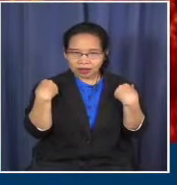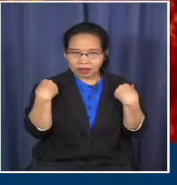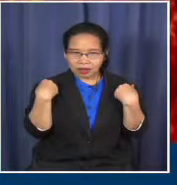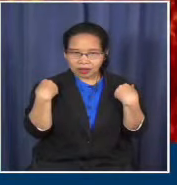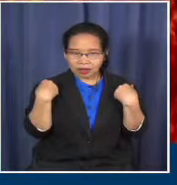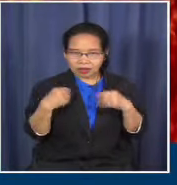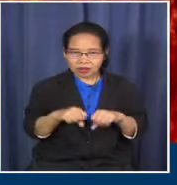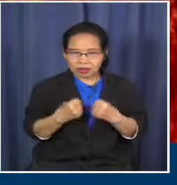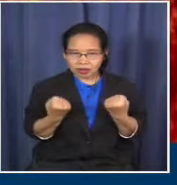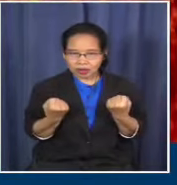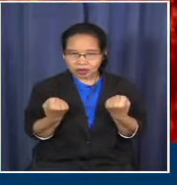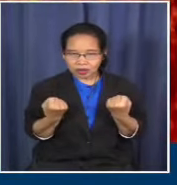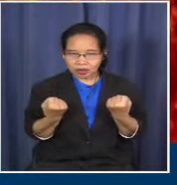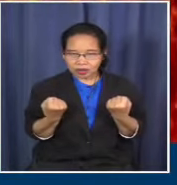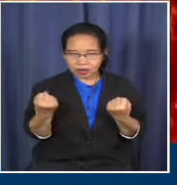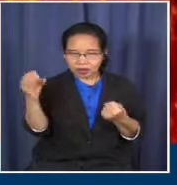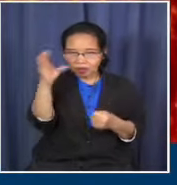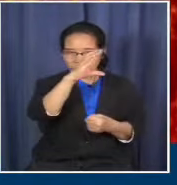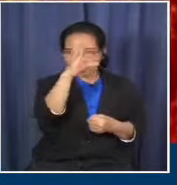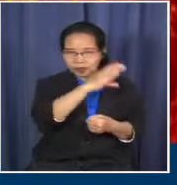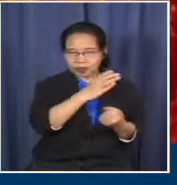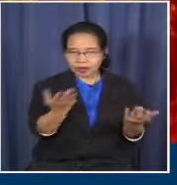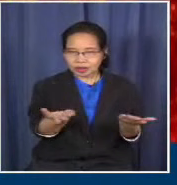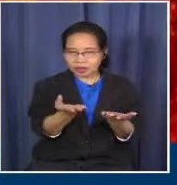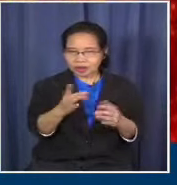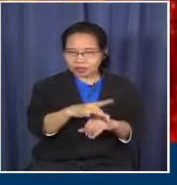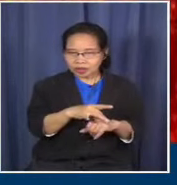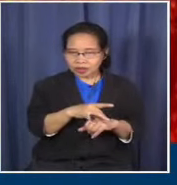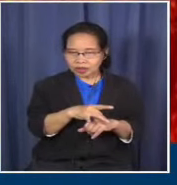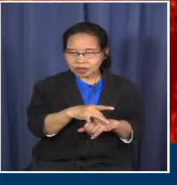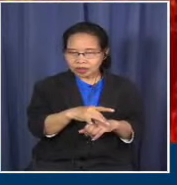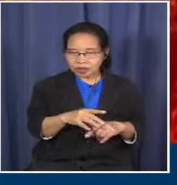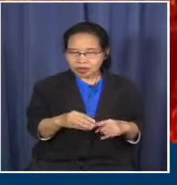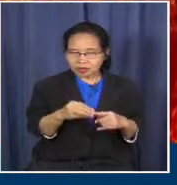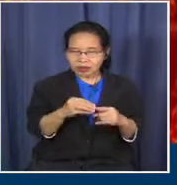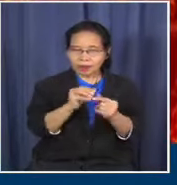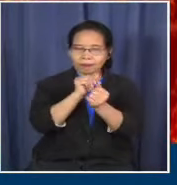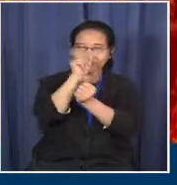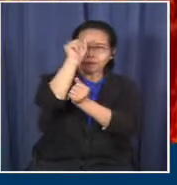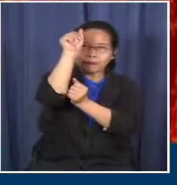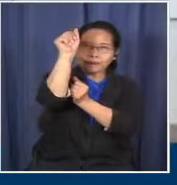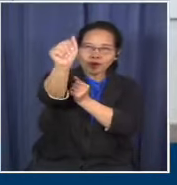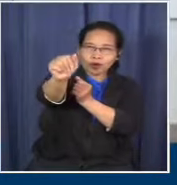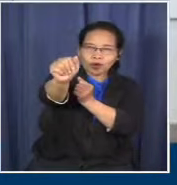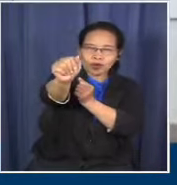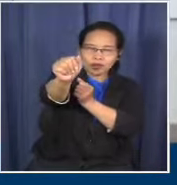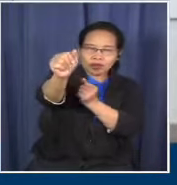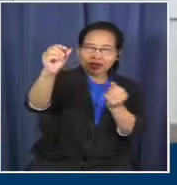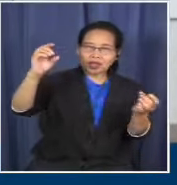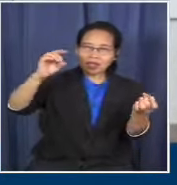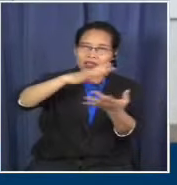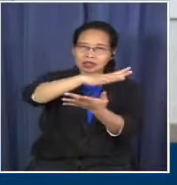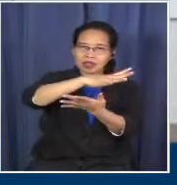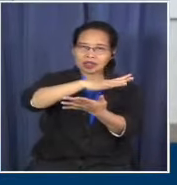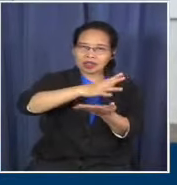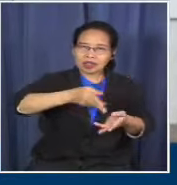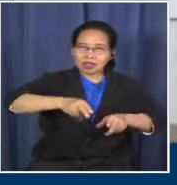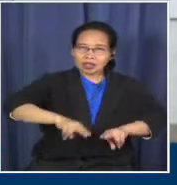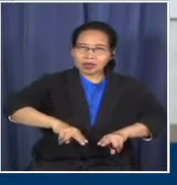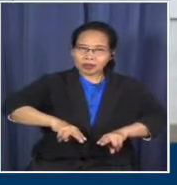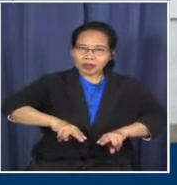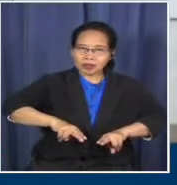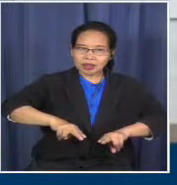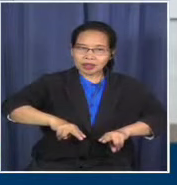parts of the sun where there would be sudden flares that even cause computers to malfunction on